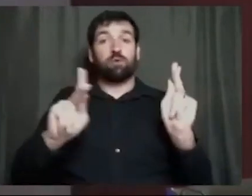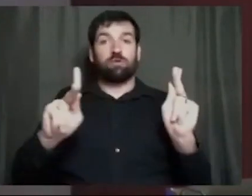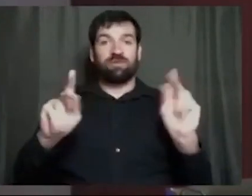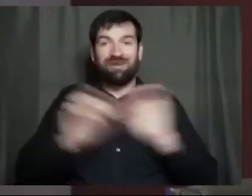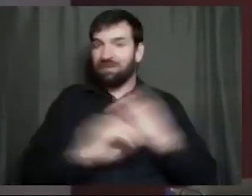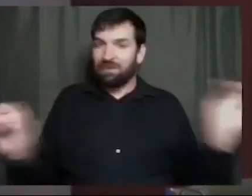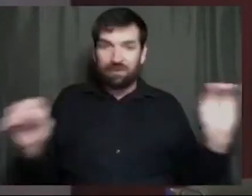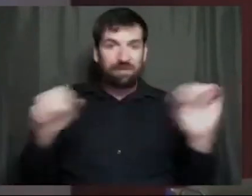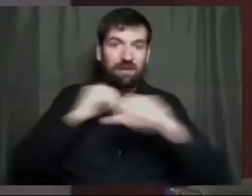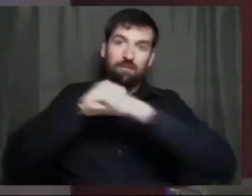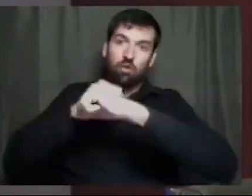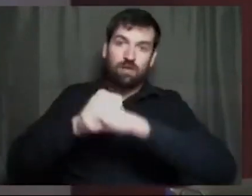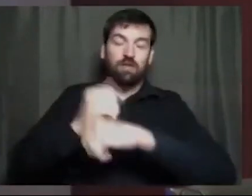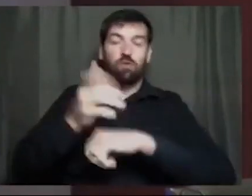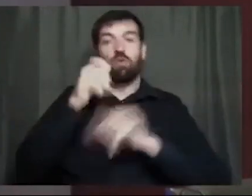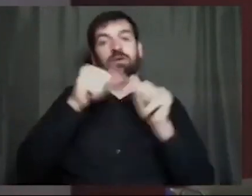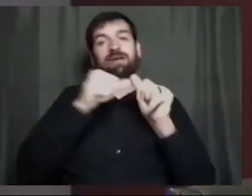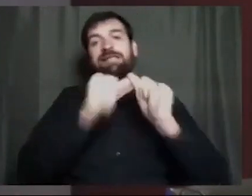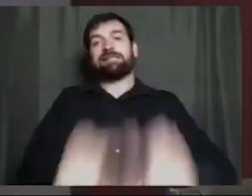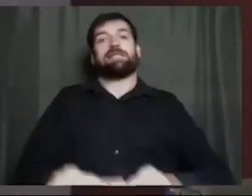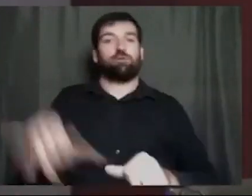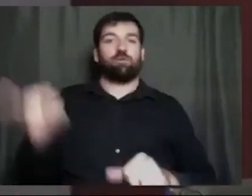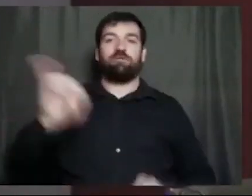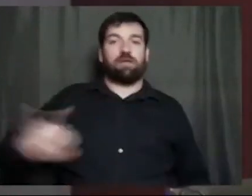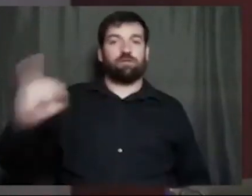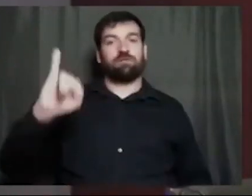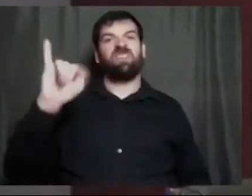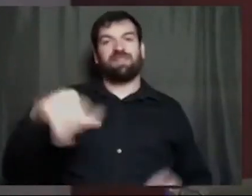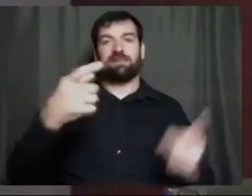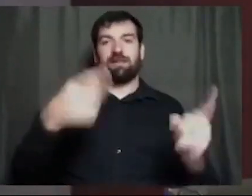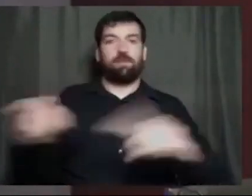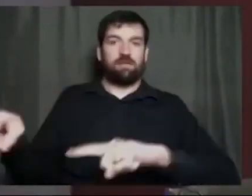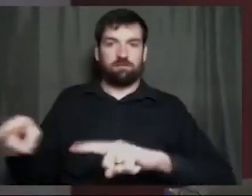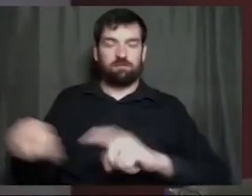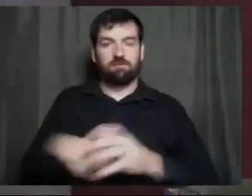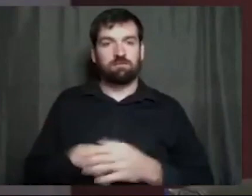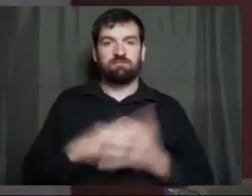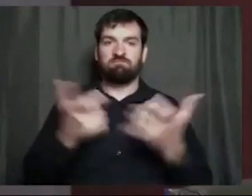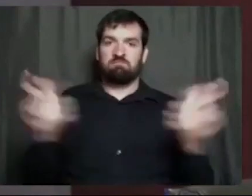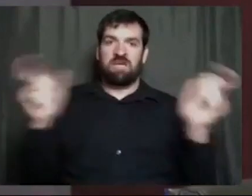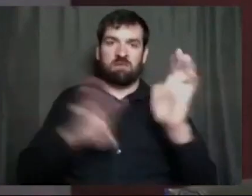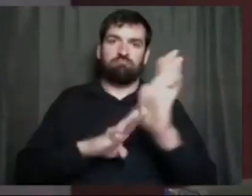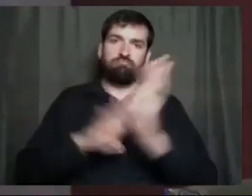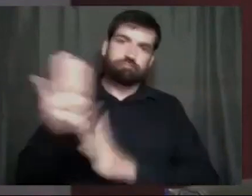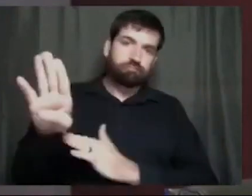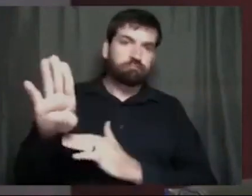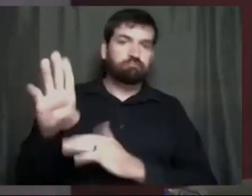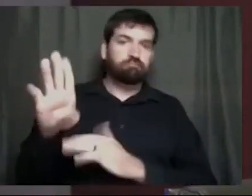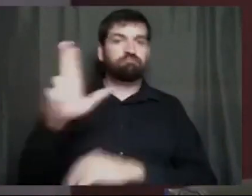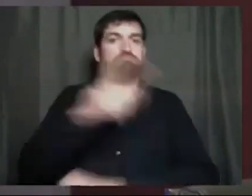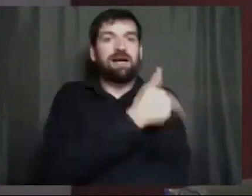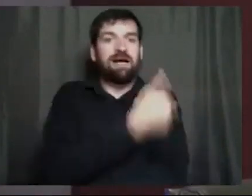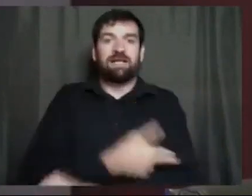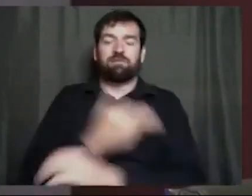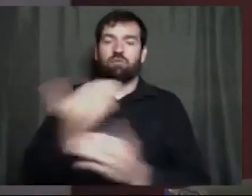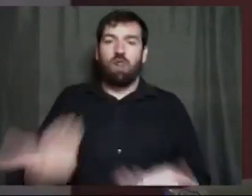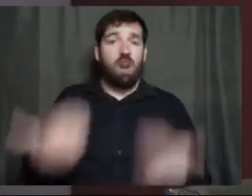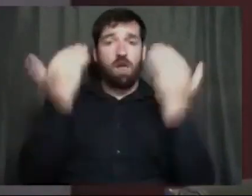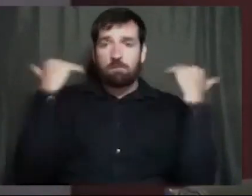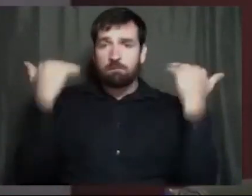continue to get infected, which is what's happening now, why we've had this big surge and we've had hospitals be overfull. So yes, you